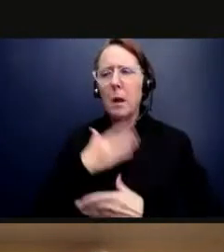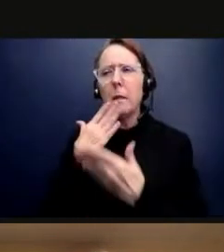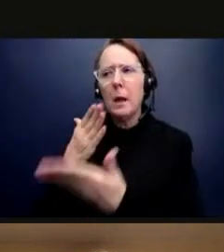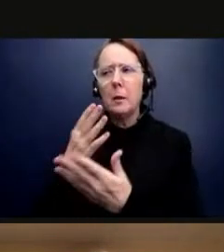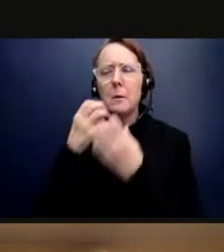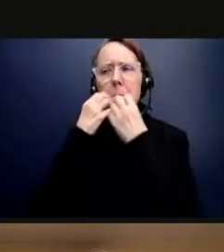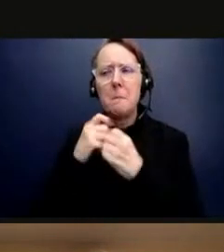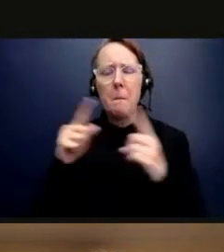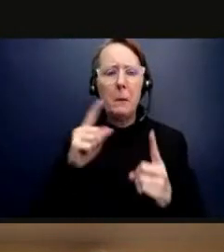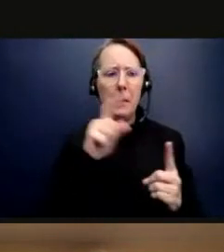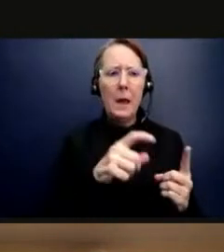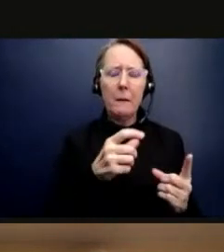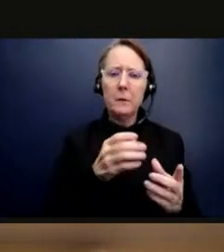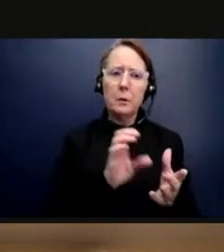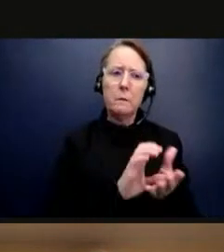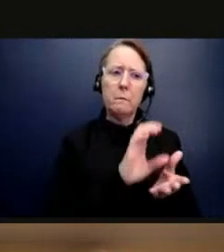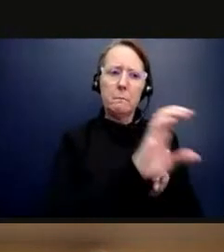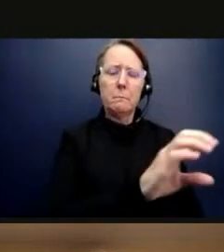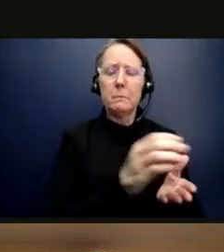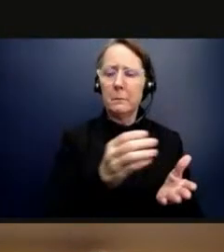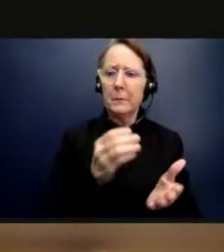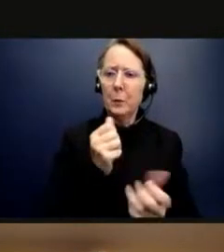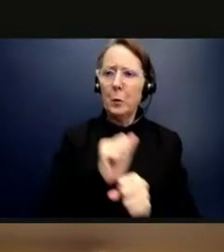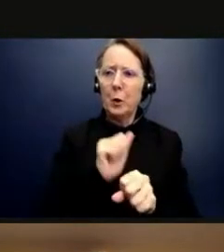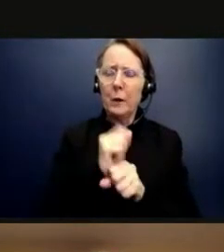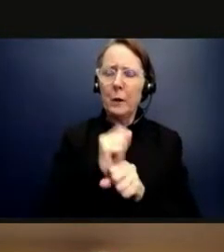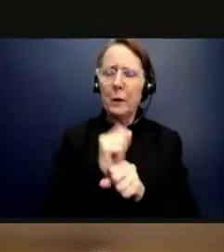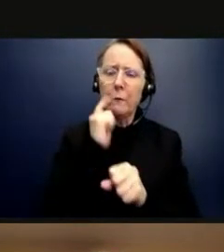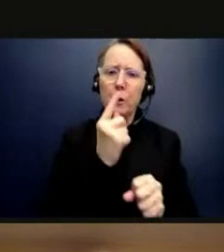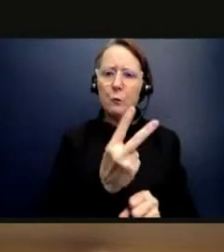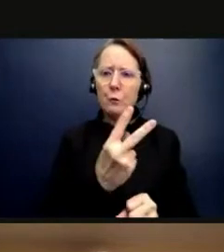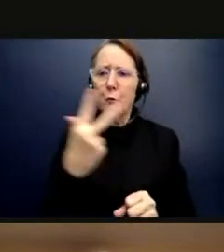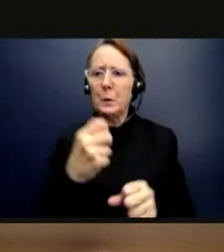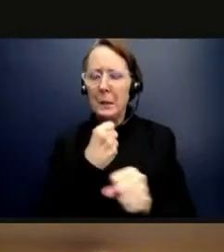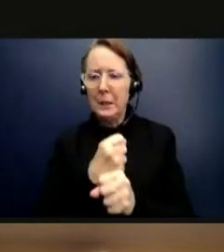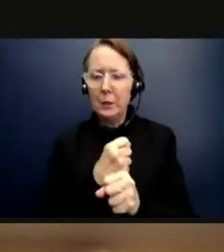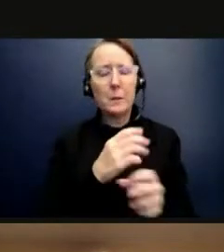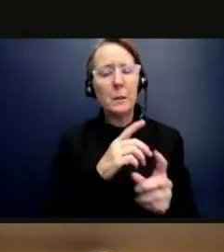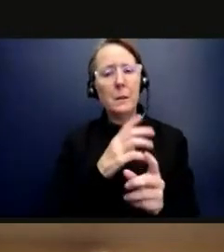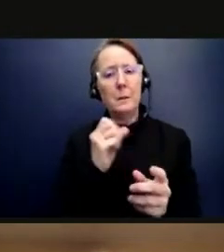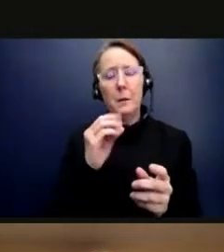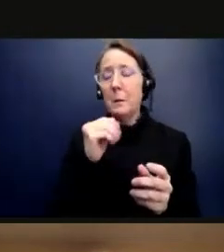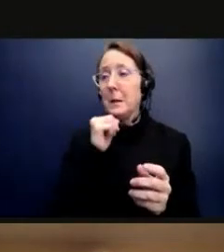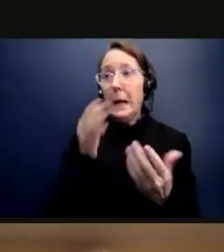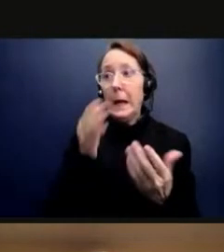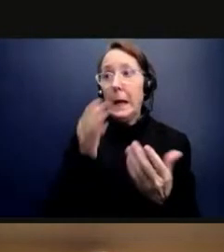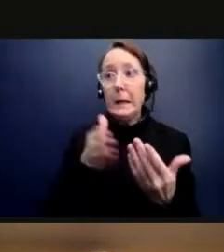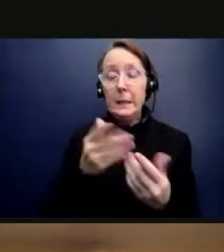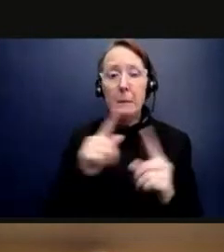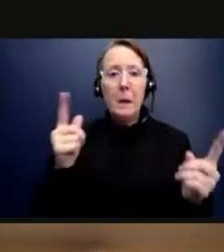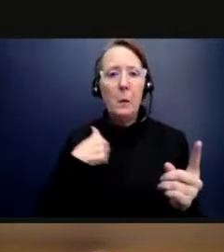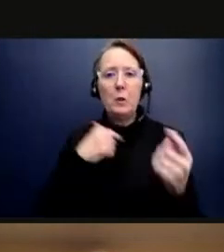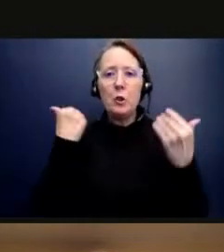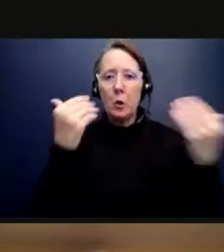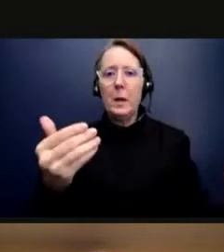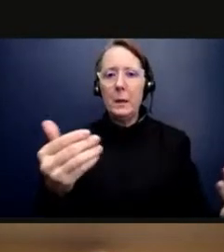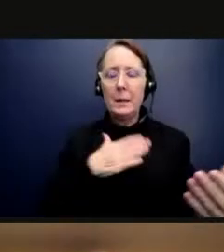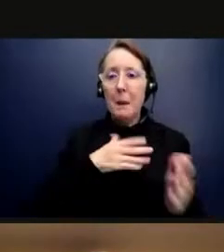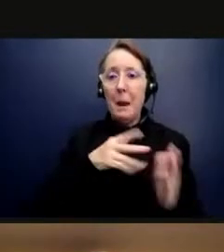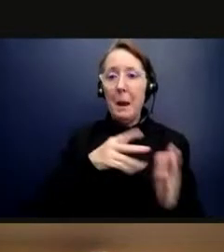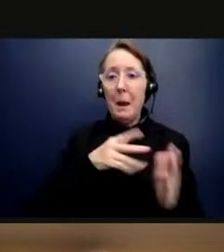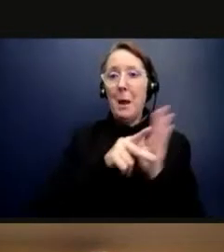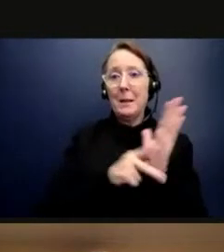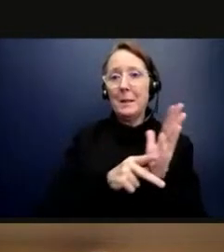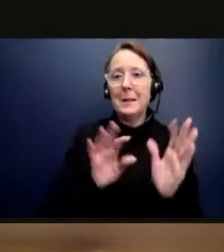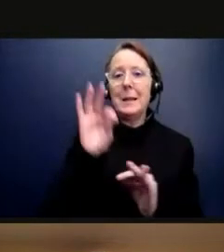fund this work for, you know, a year, 2 years, 3 years in a row. And it's not going to be easy, but I think we should do it. So that's my policy input on